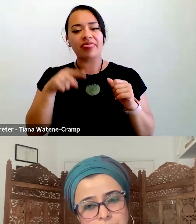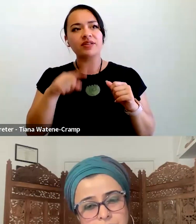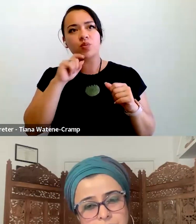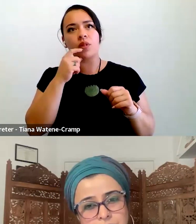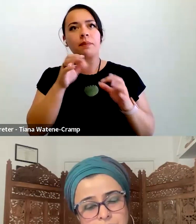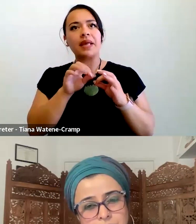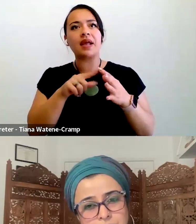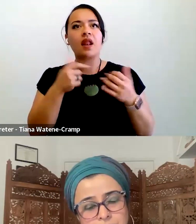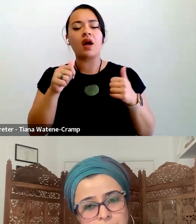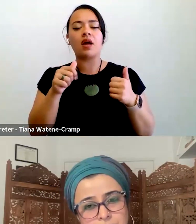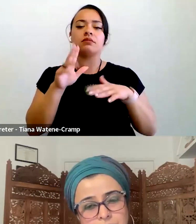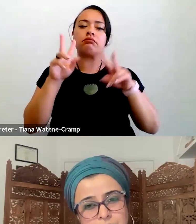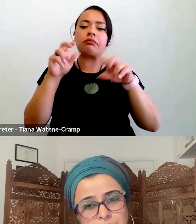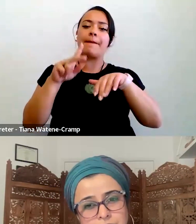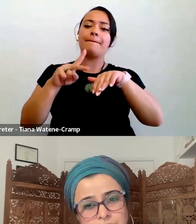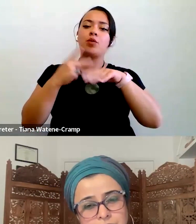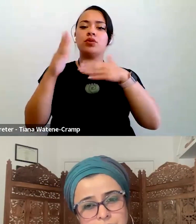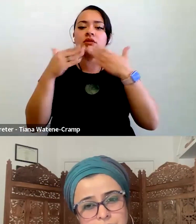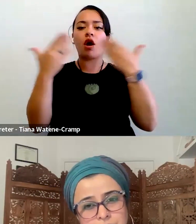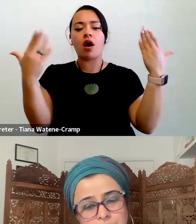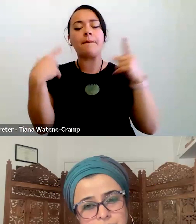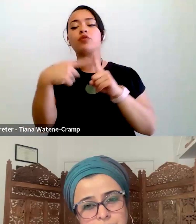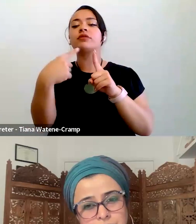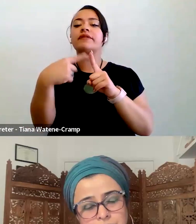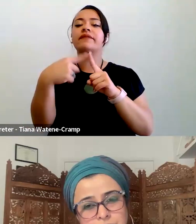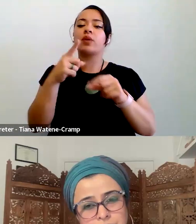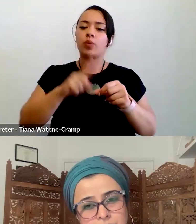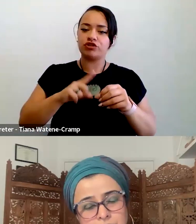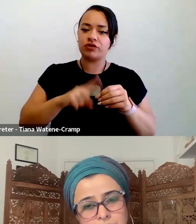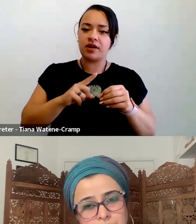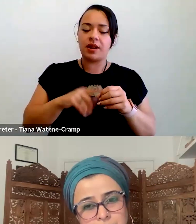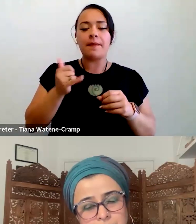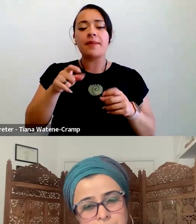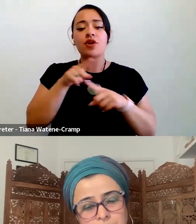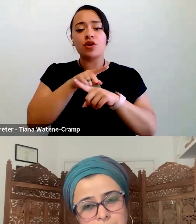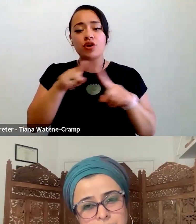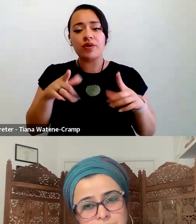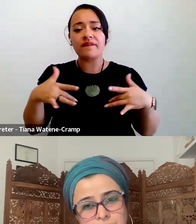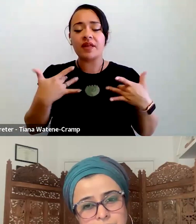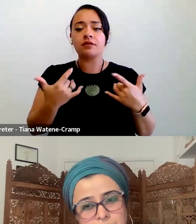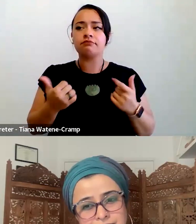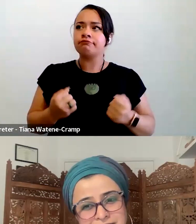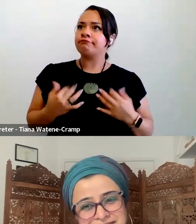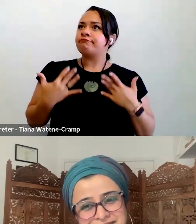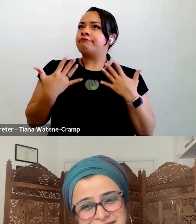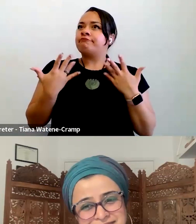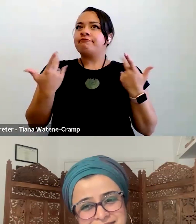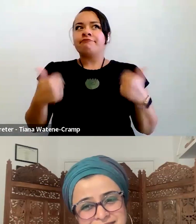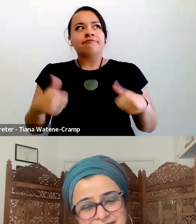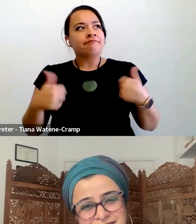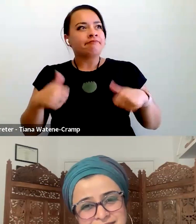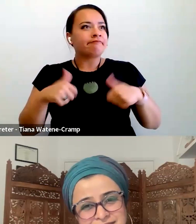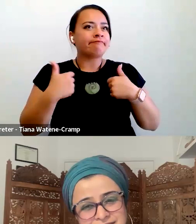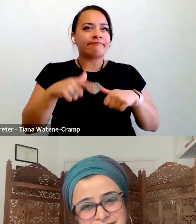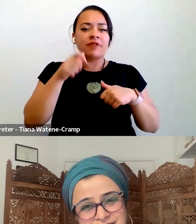question, and we can spend a little bit of time with it, that it will be a bit inspiring for you as people on boards,